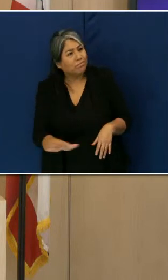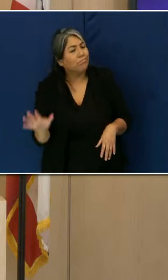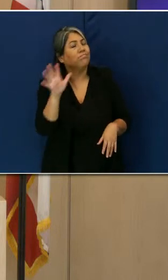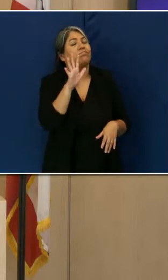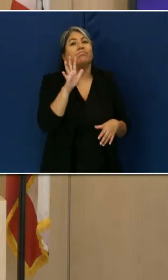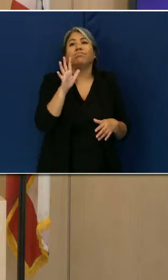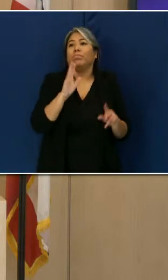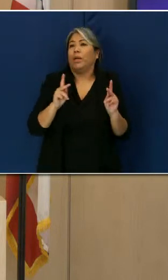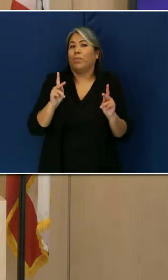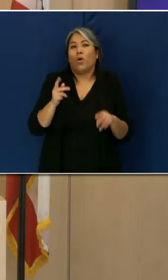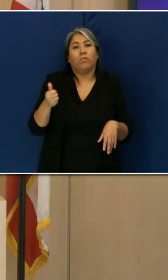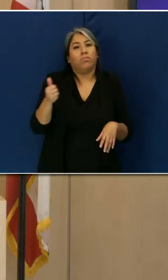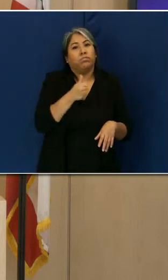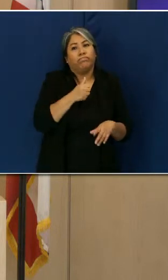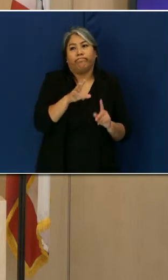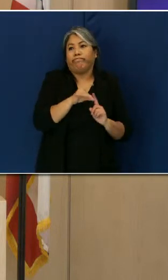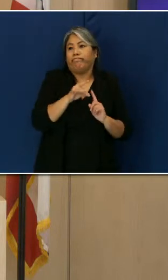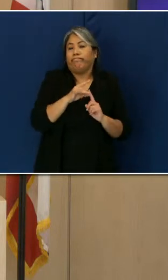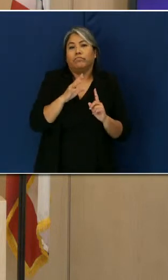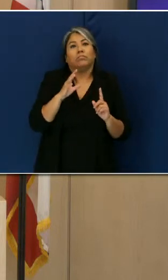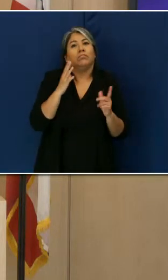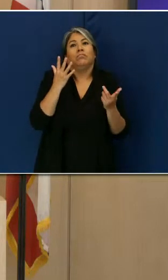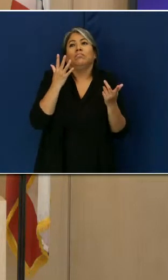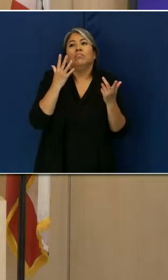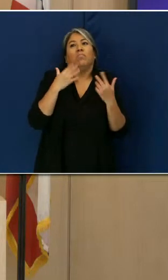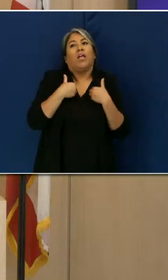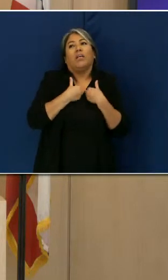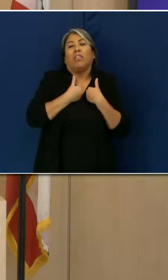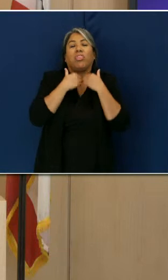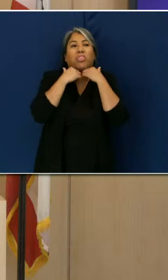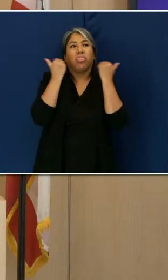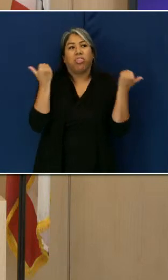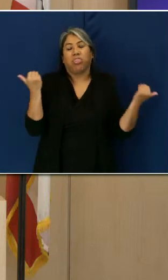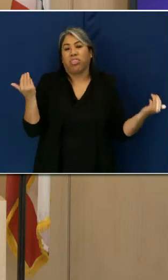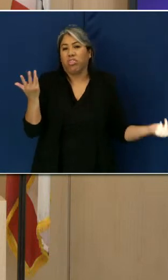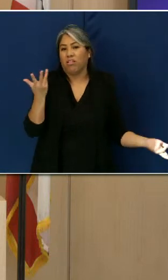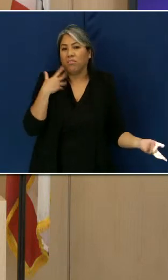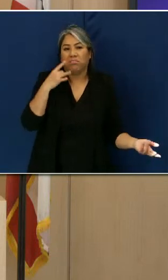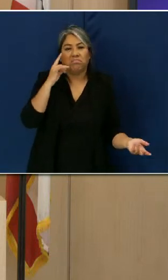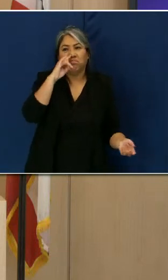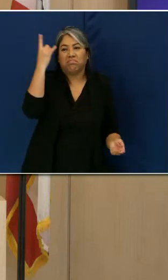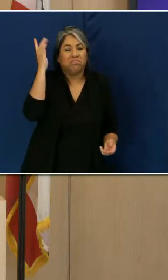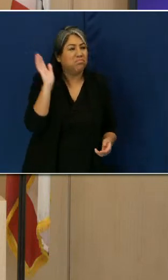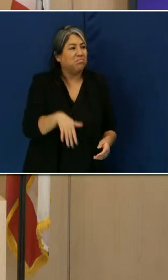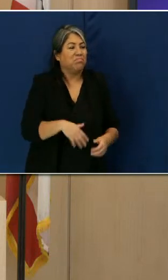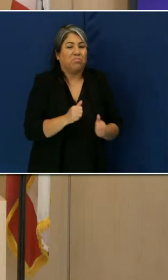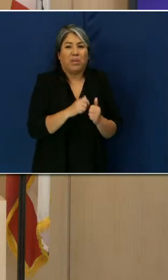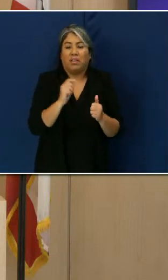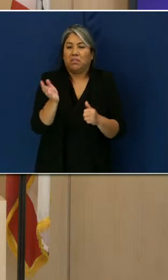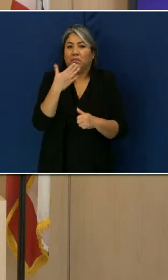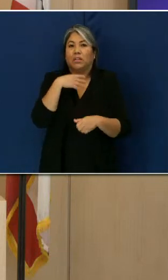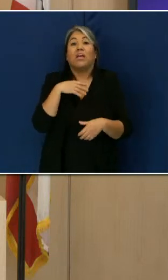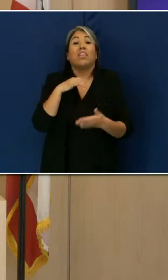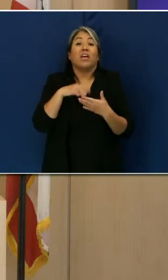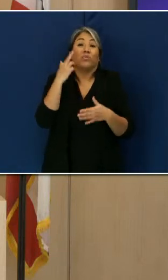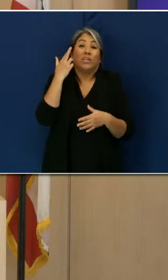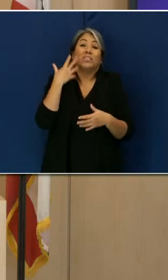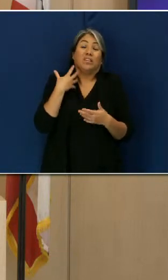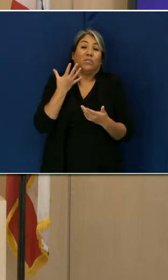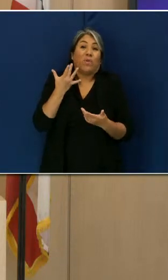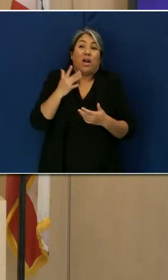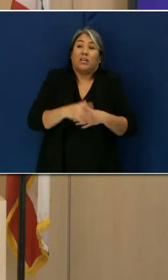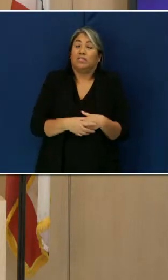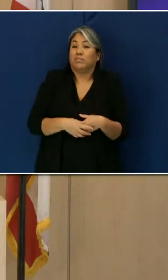developed COVID-19 fatigue. So those are the factors that are contributing to our increased number of cases.